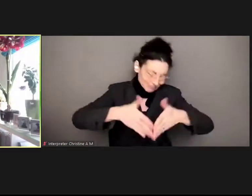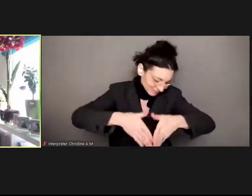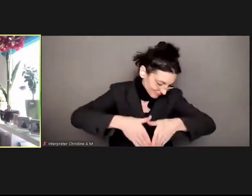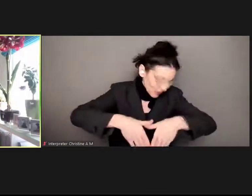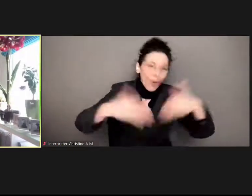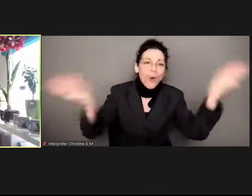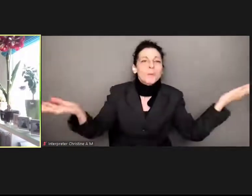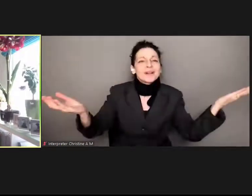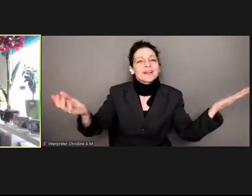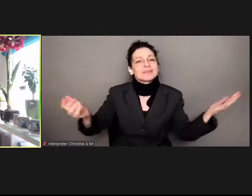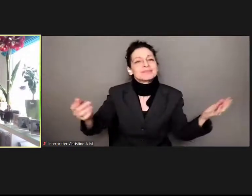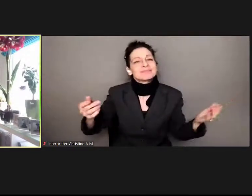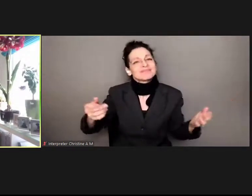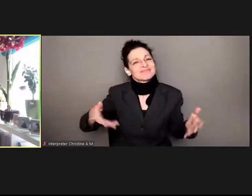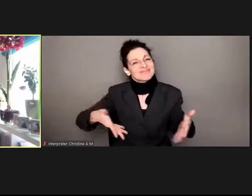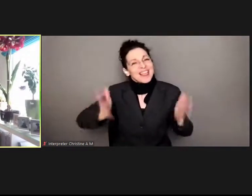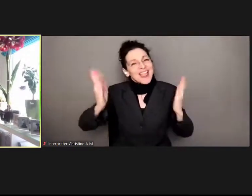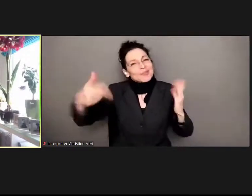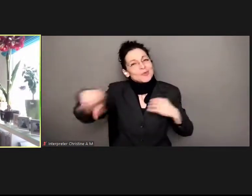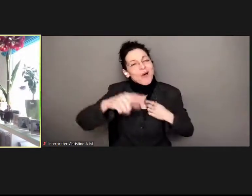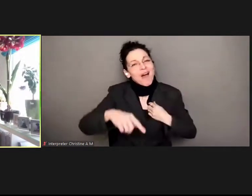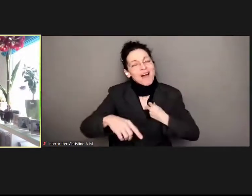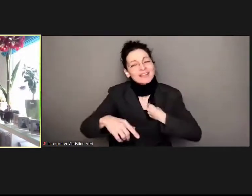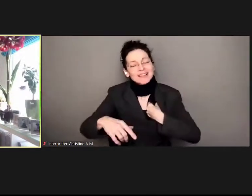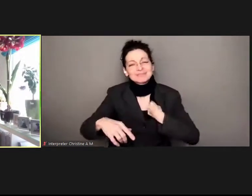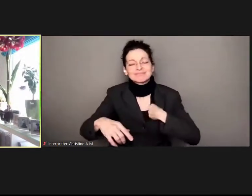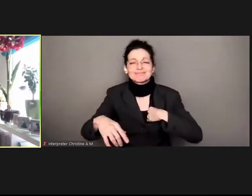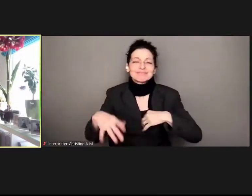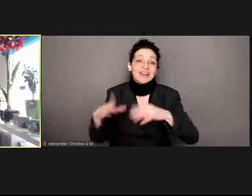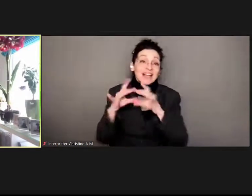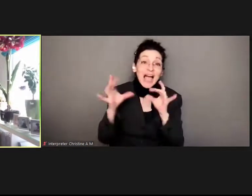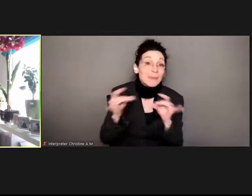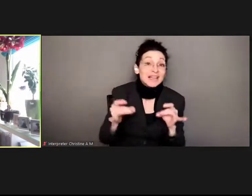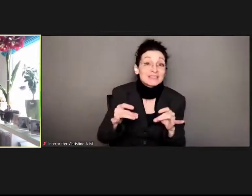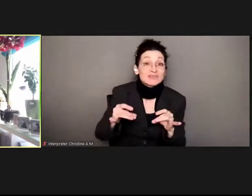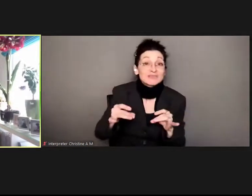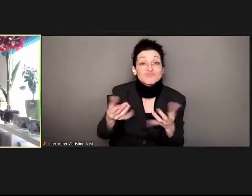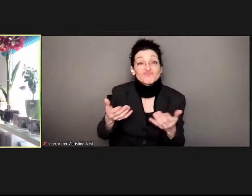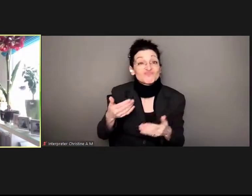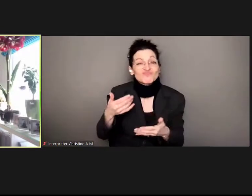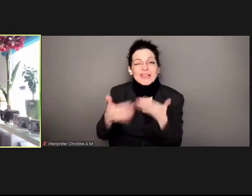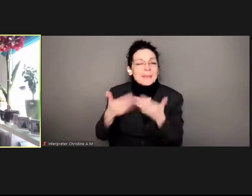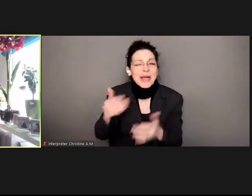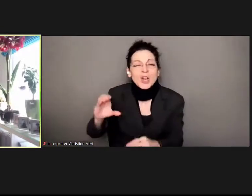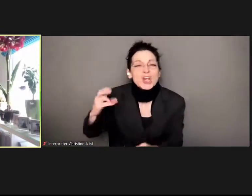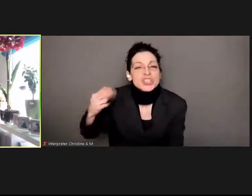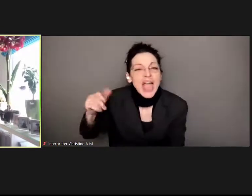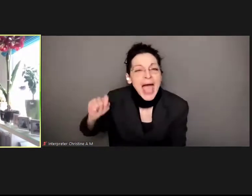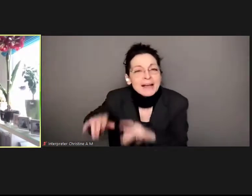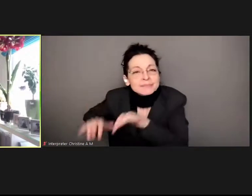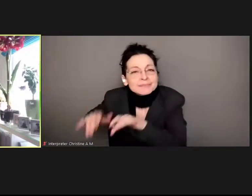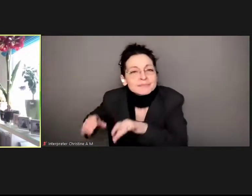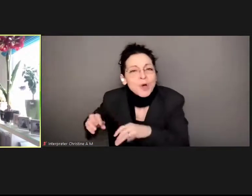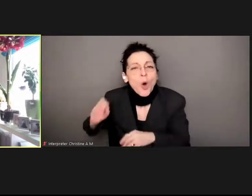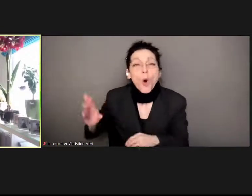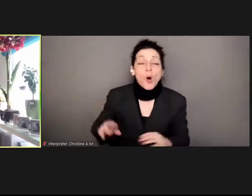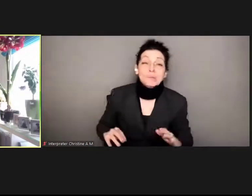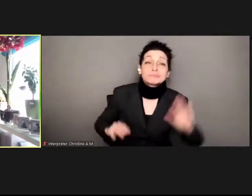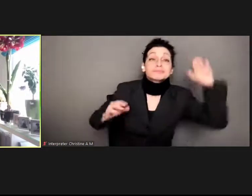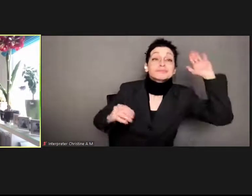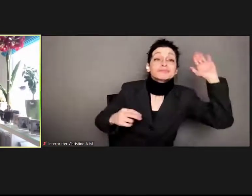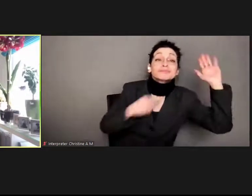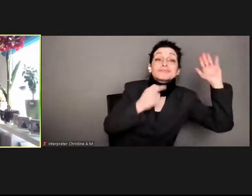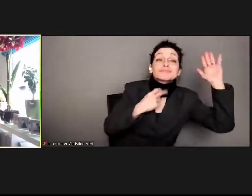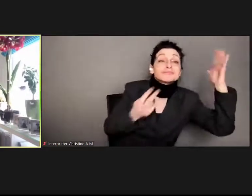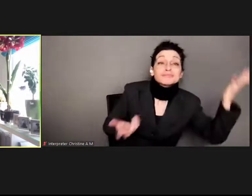in if they'd like to, either drop in comments in the chat or speaking out into the discussion. Is there anything I've mentioned so far that people would just